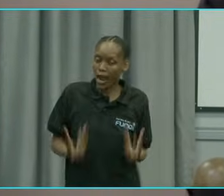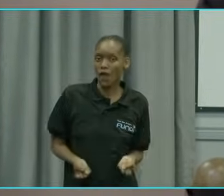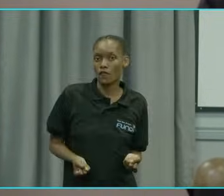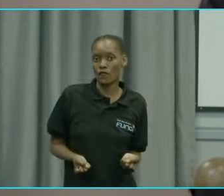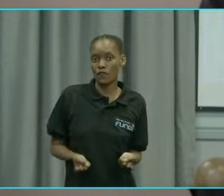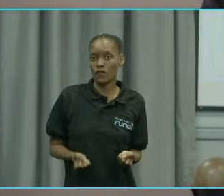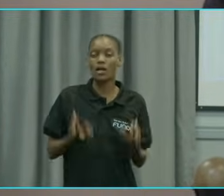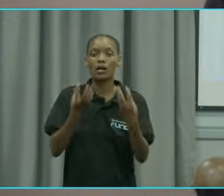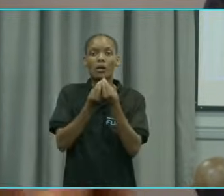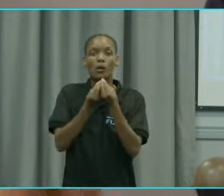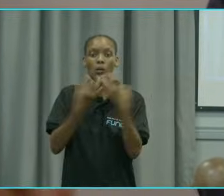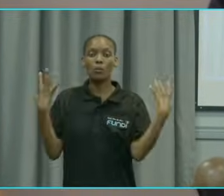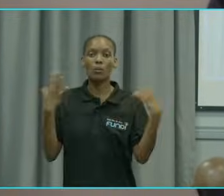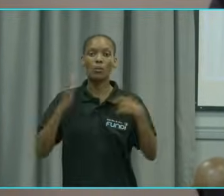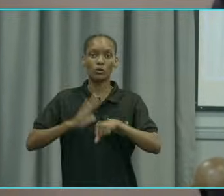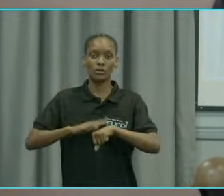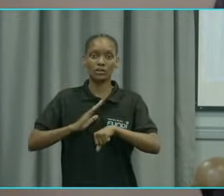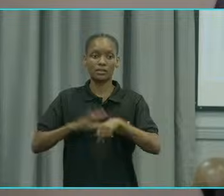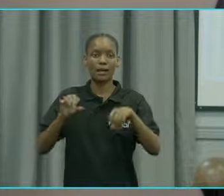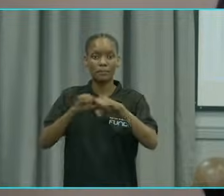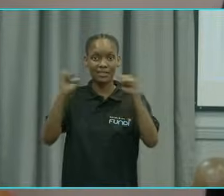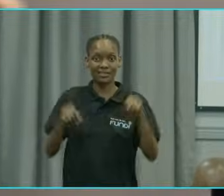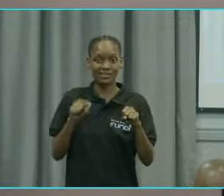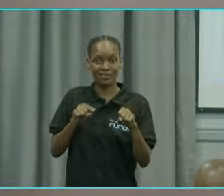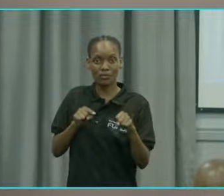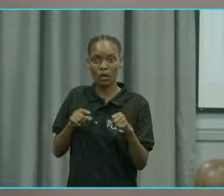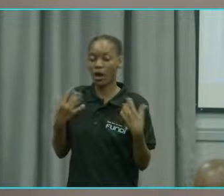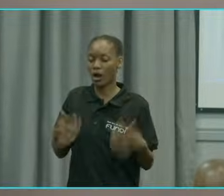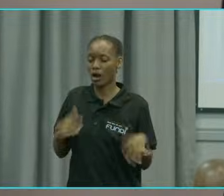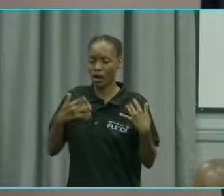And most of the time, the system is driven by exams.